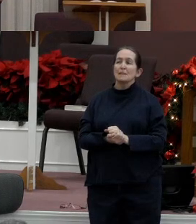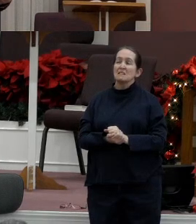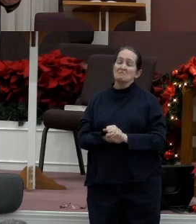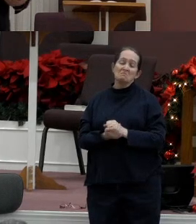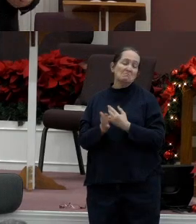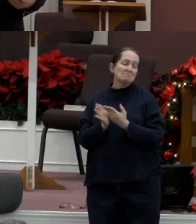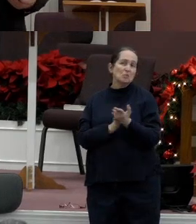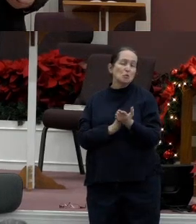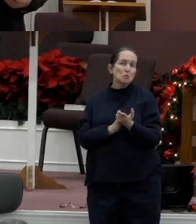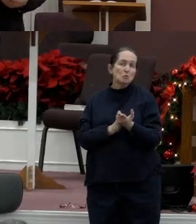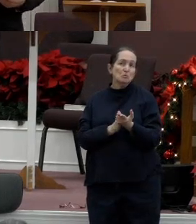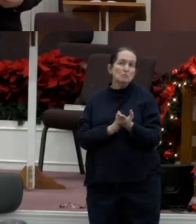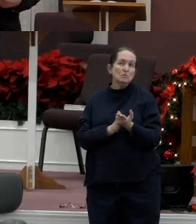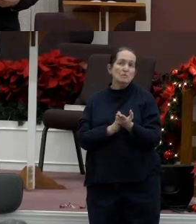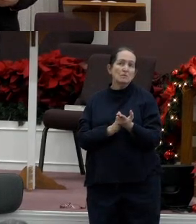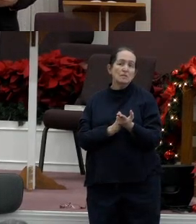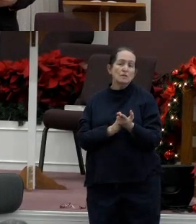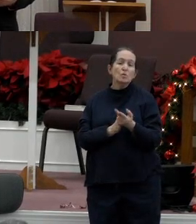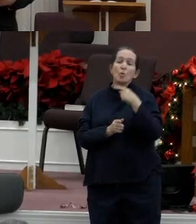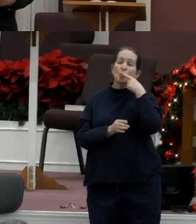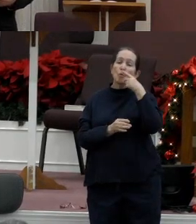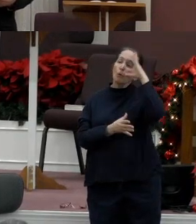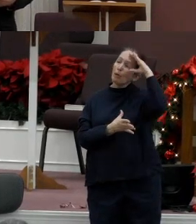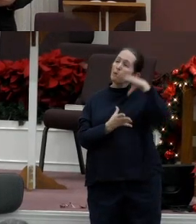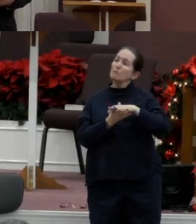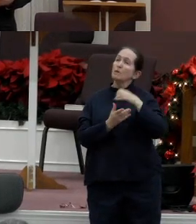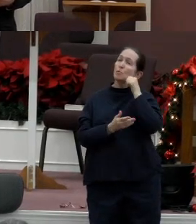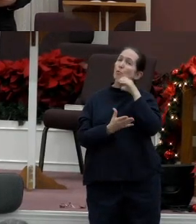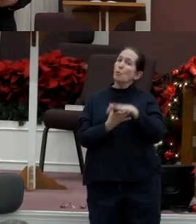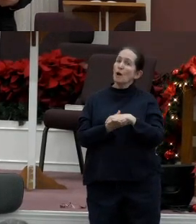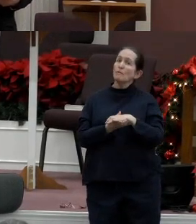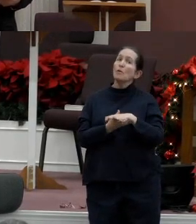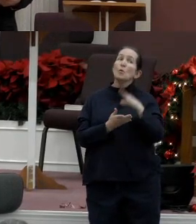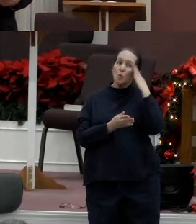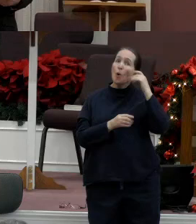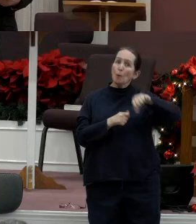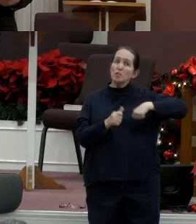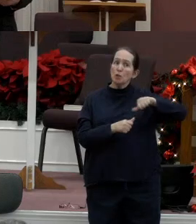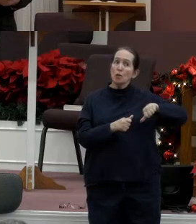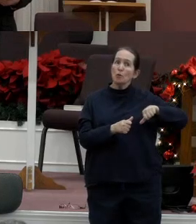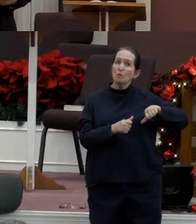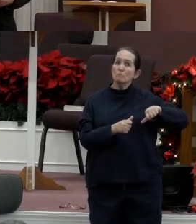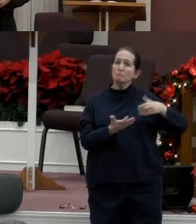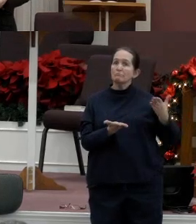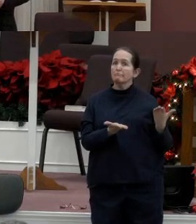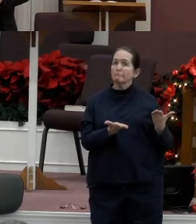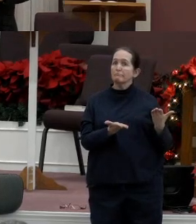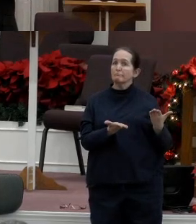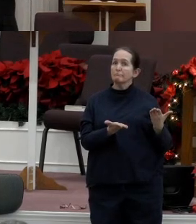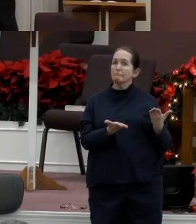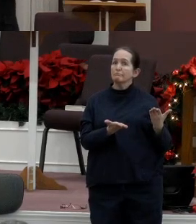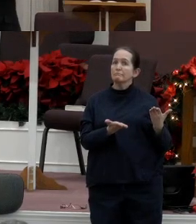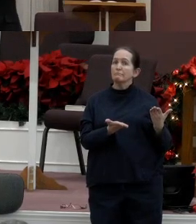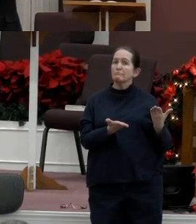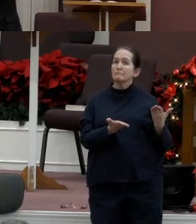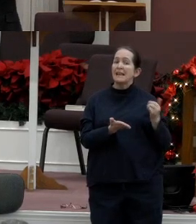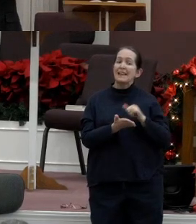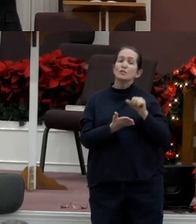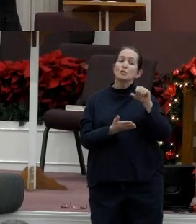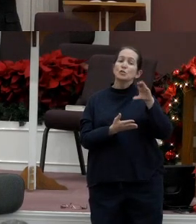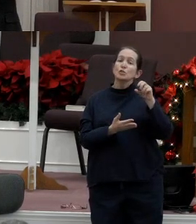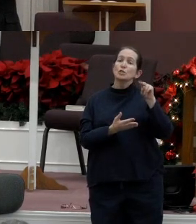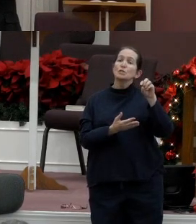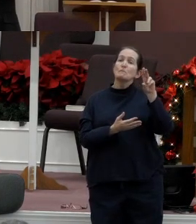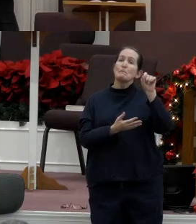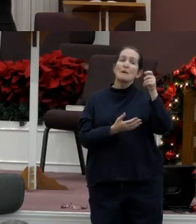we're told that a husband and wife know each other. That's the consummation